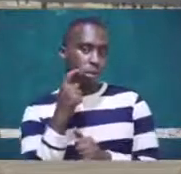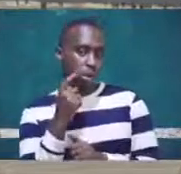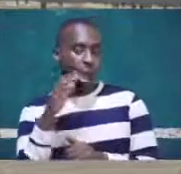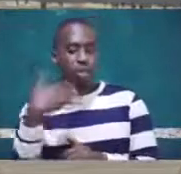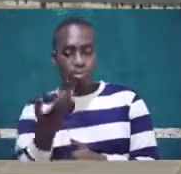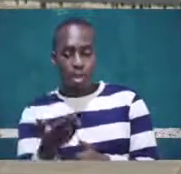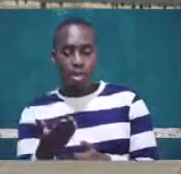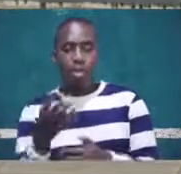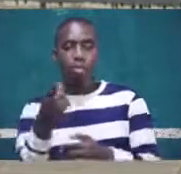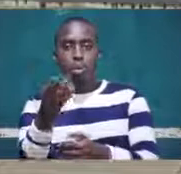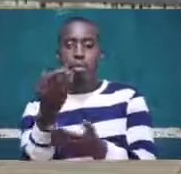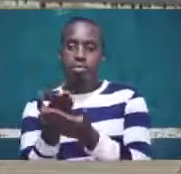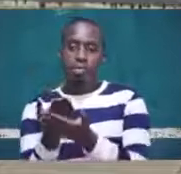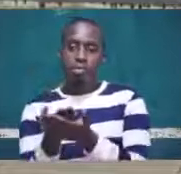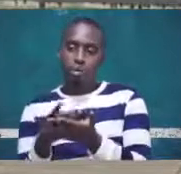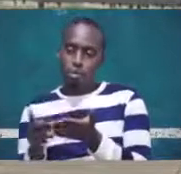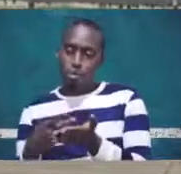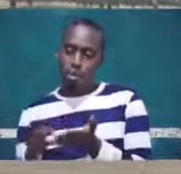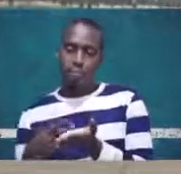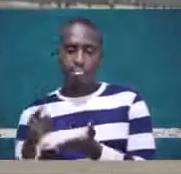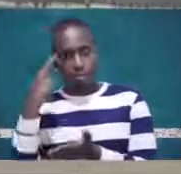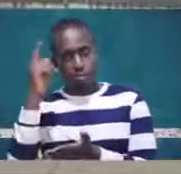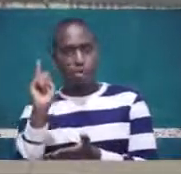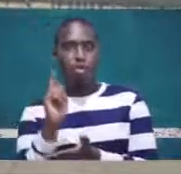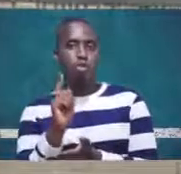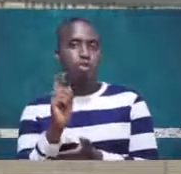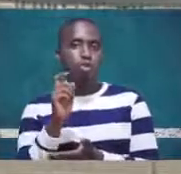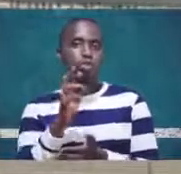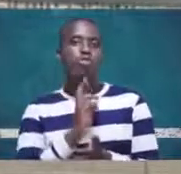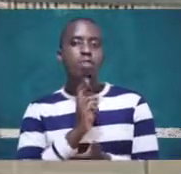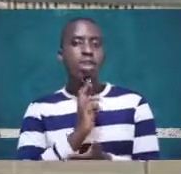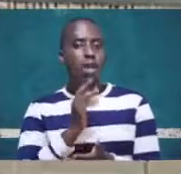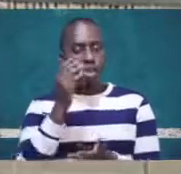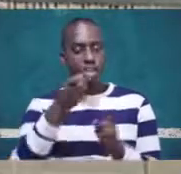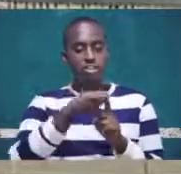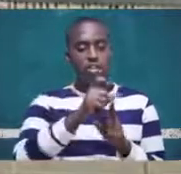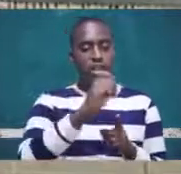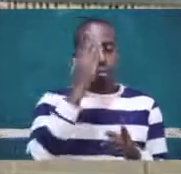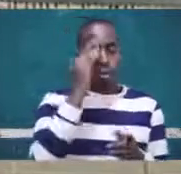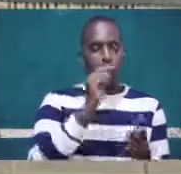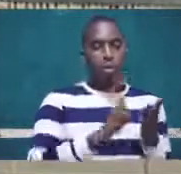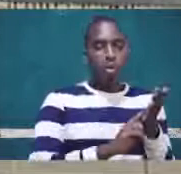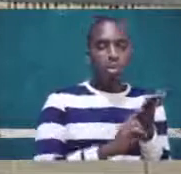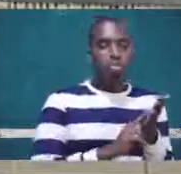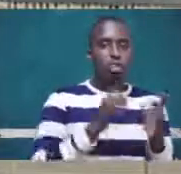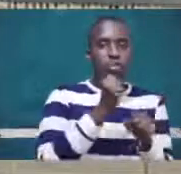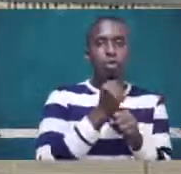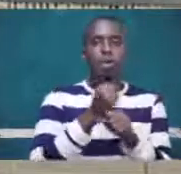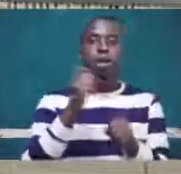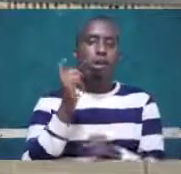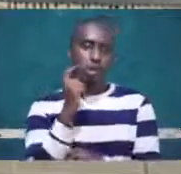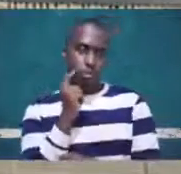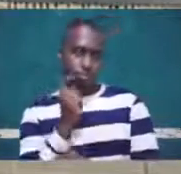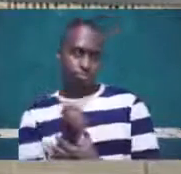they will demand, or the demand for sugar will increase because it will be used in the production of these sweets.